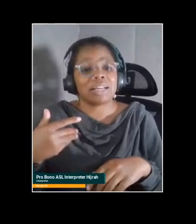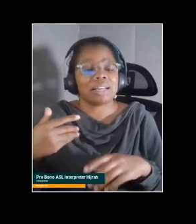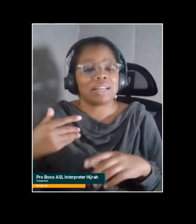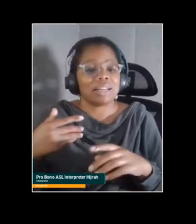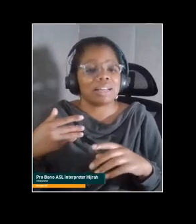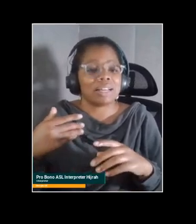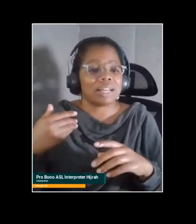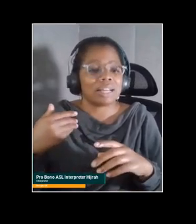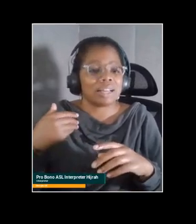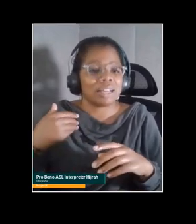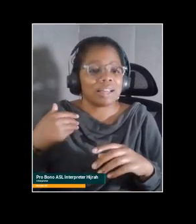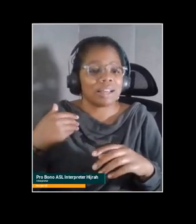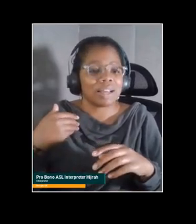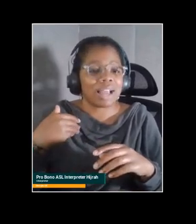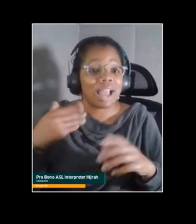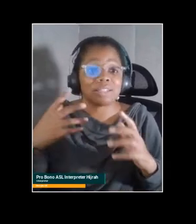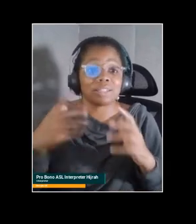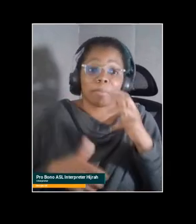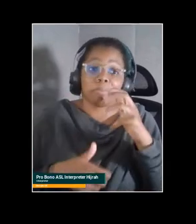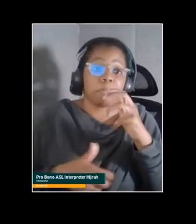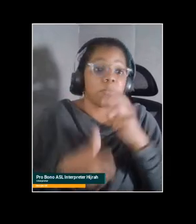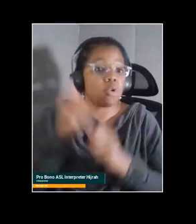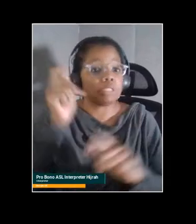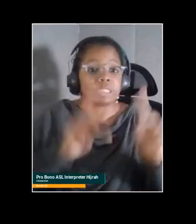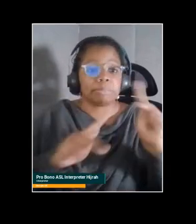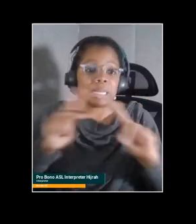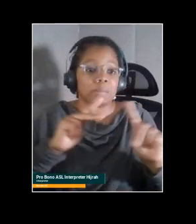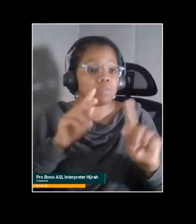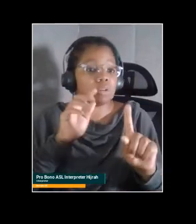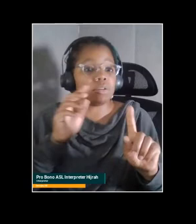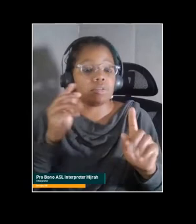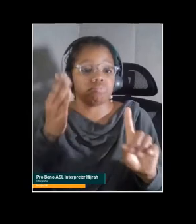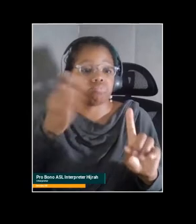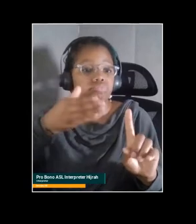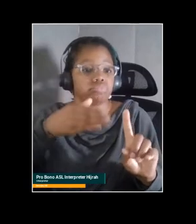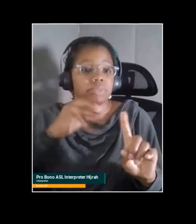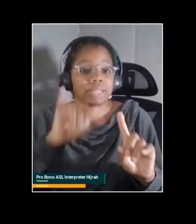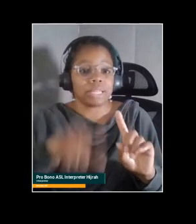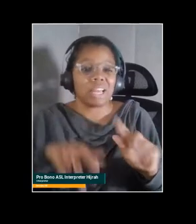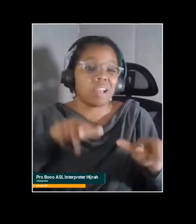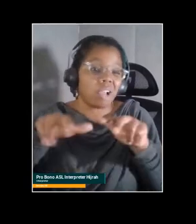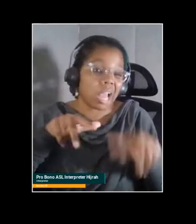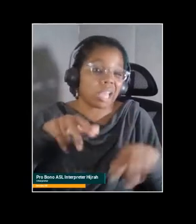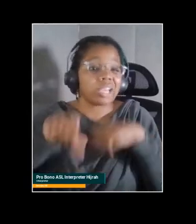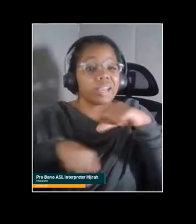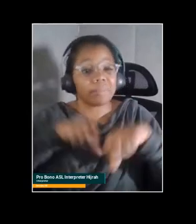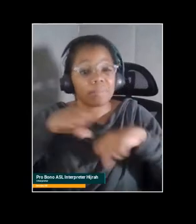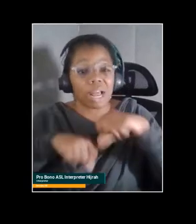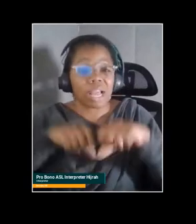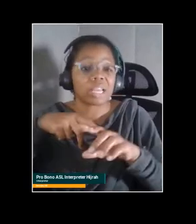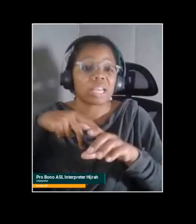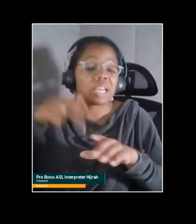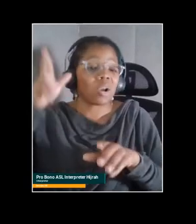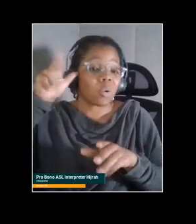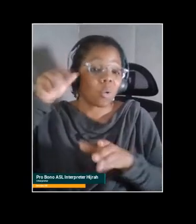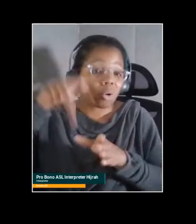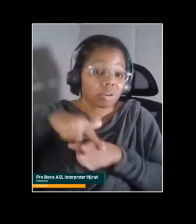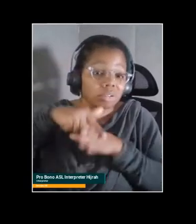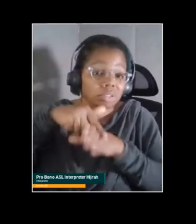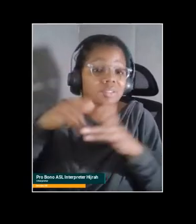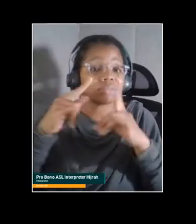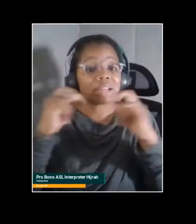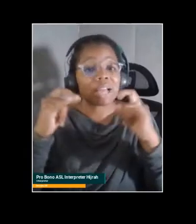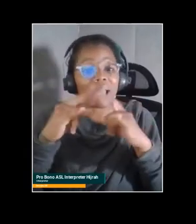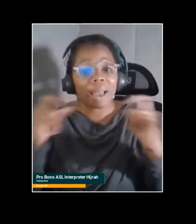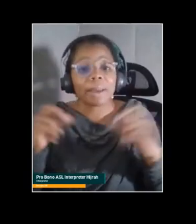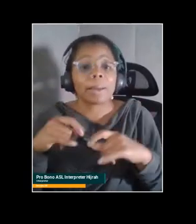of participation. These types of activities include hiking, biking, horseback riding, camping,